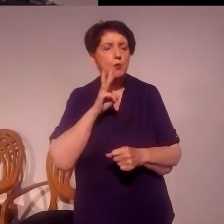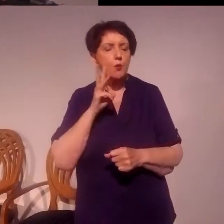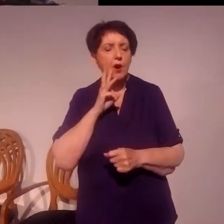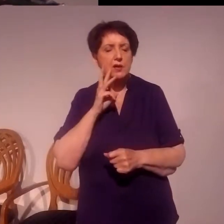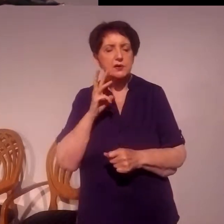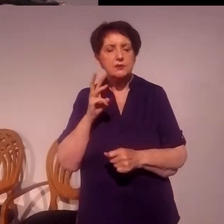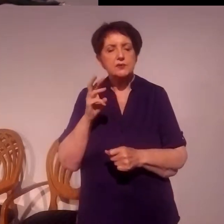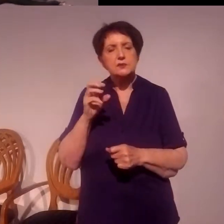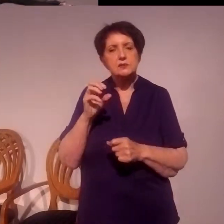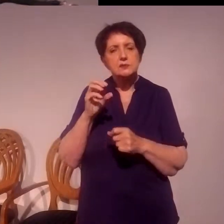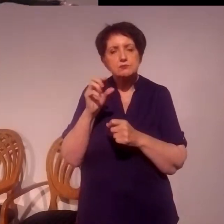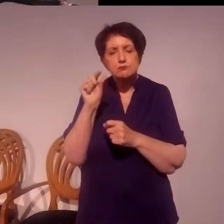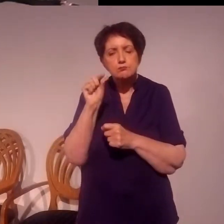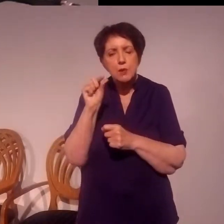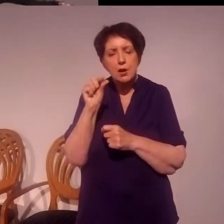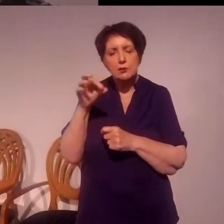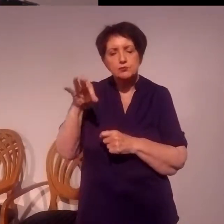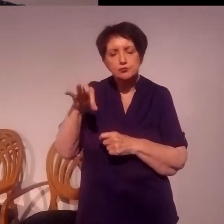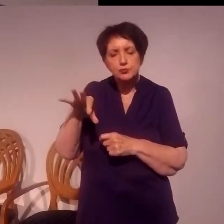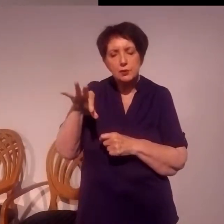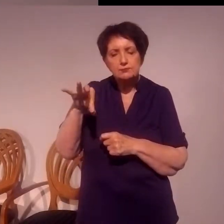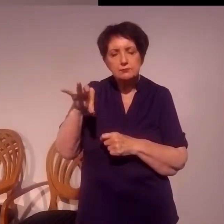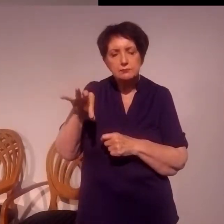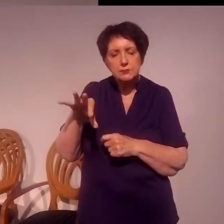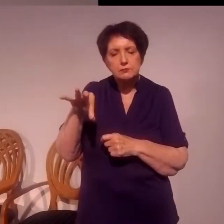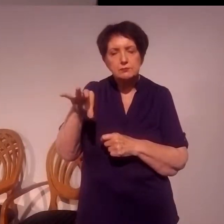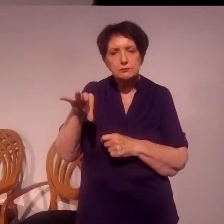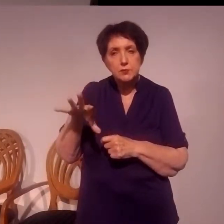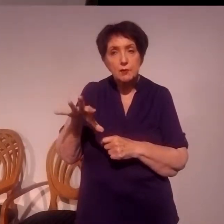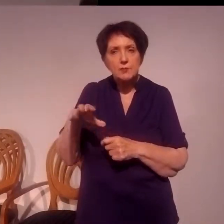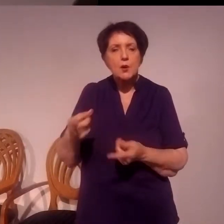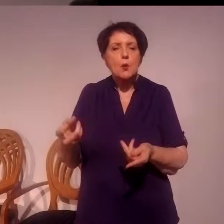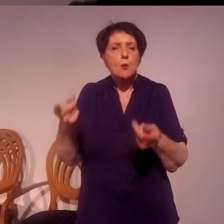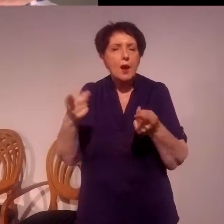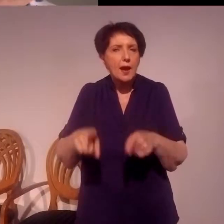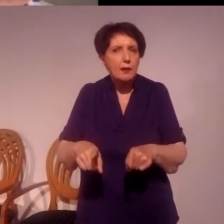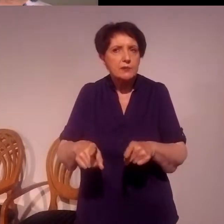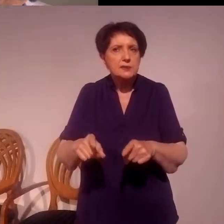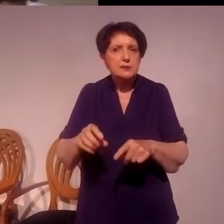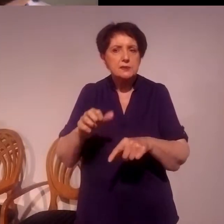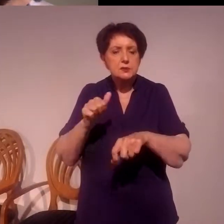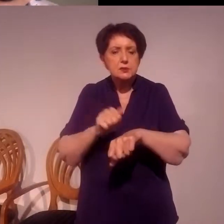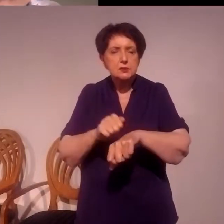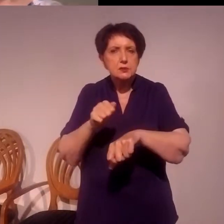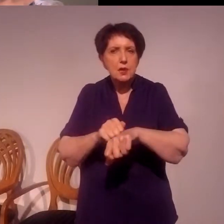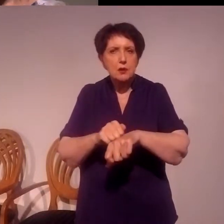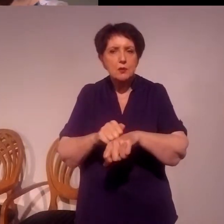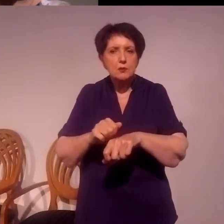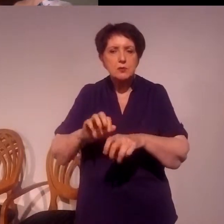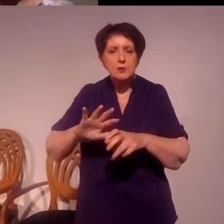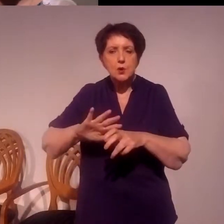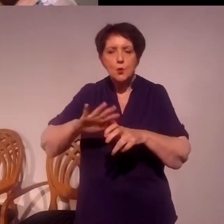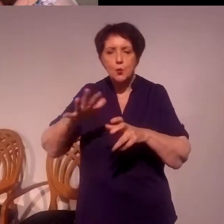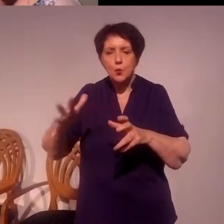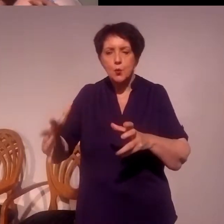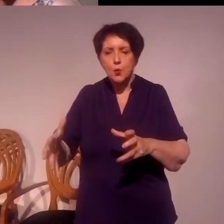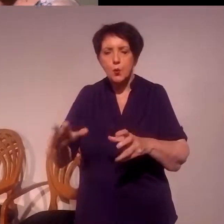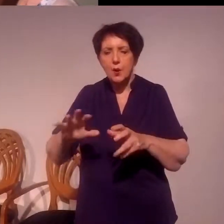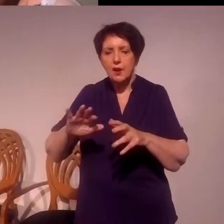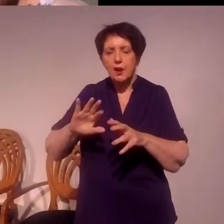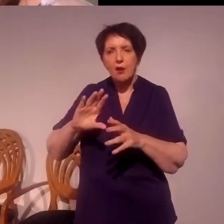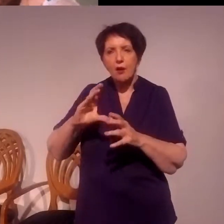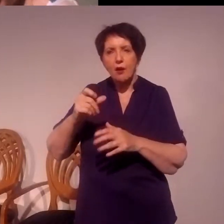wear away at the stones and carve a new landscape." Think of the Grand Canyon.